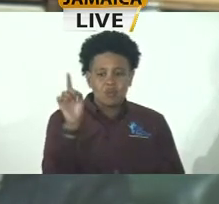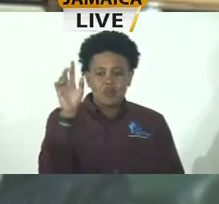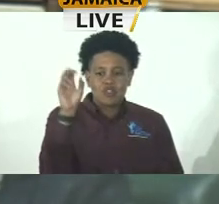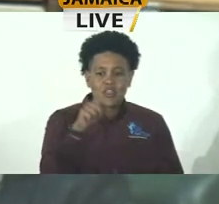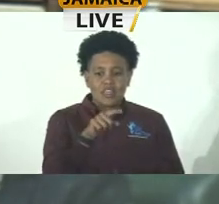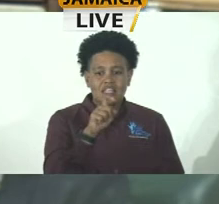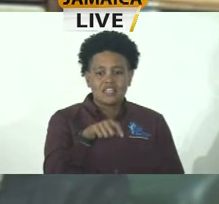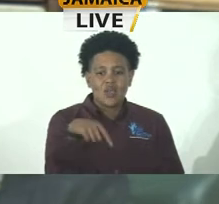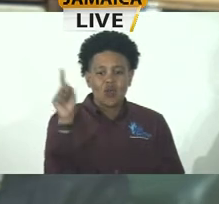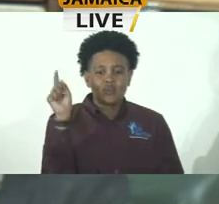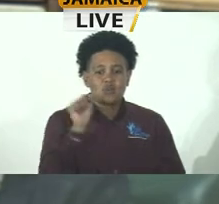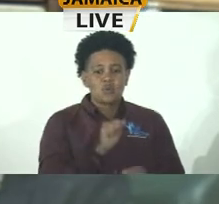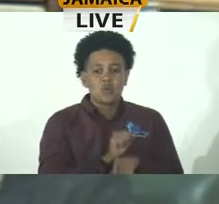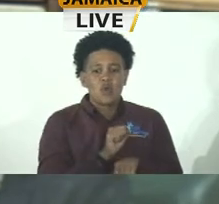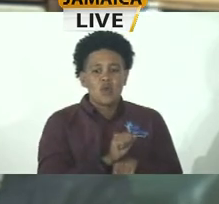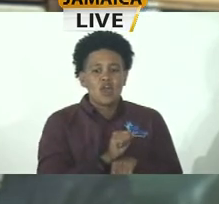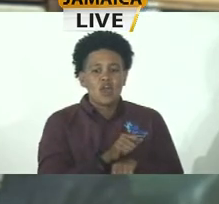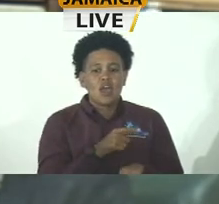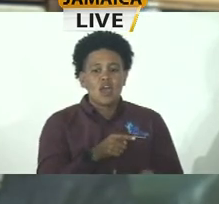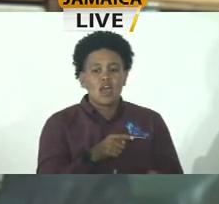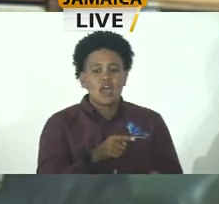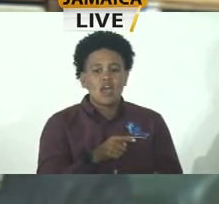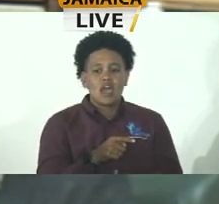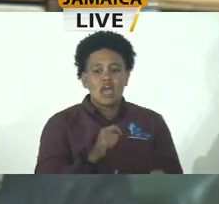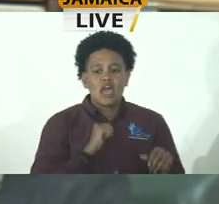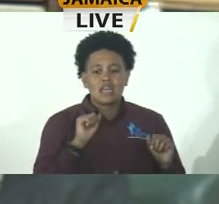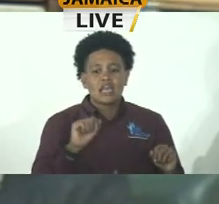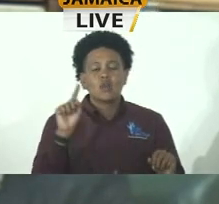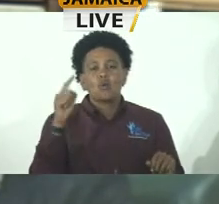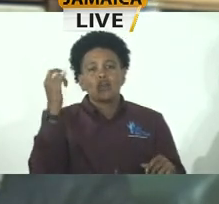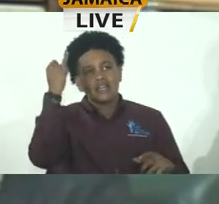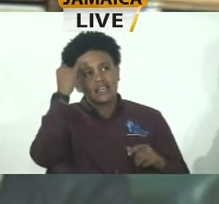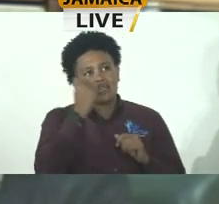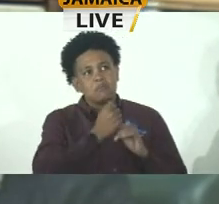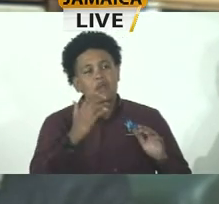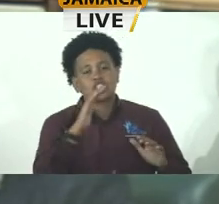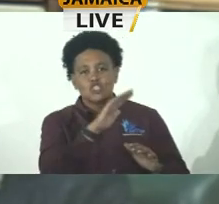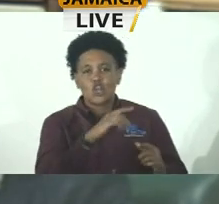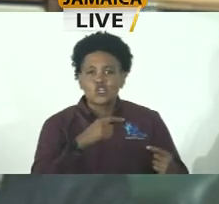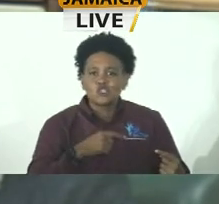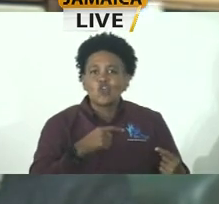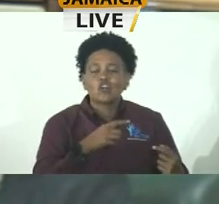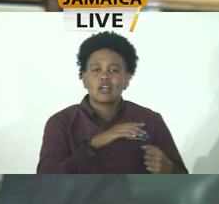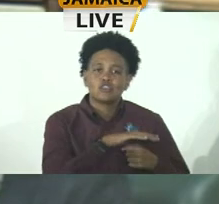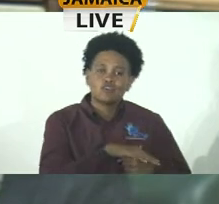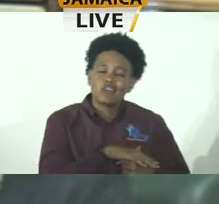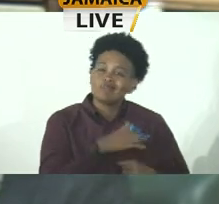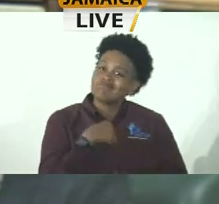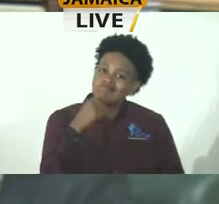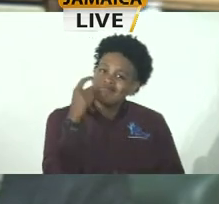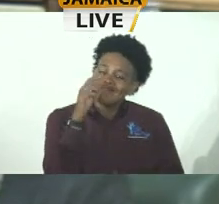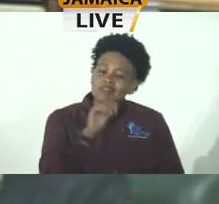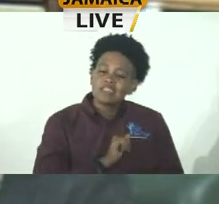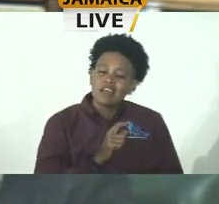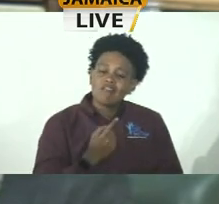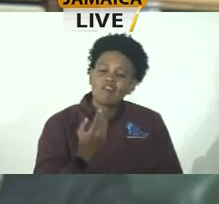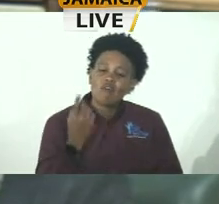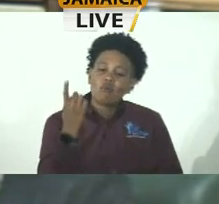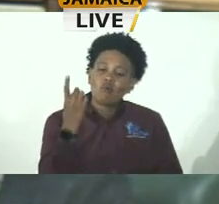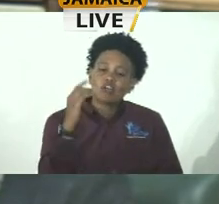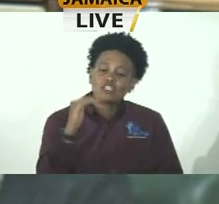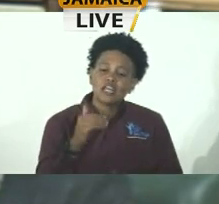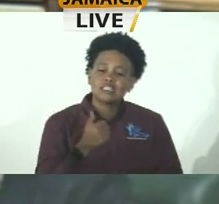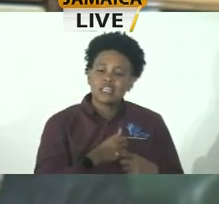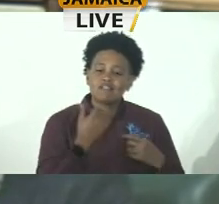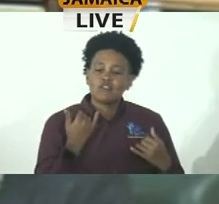then she has to go to work and i can i can only imagine um the struggle i i have one uh child now